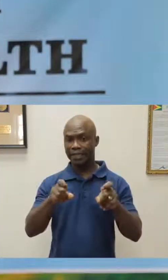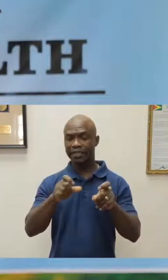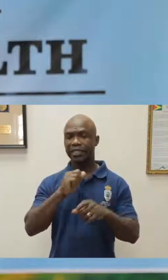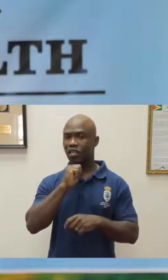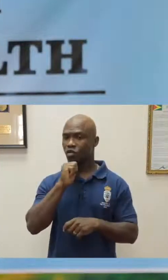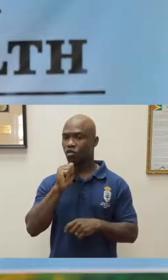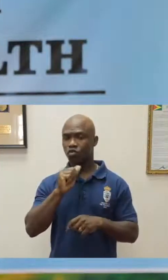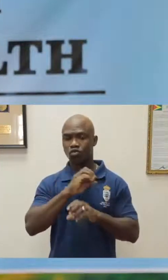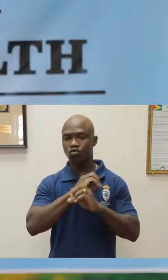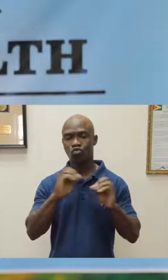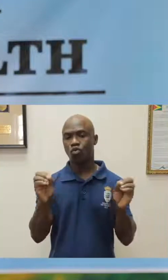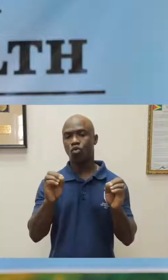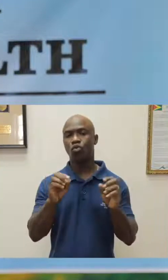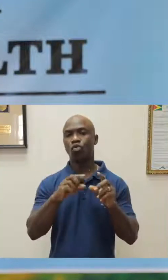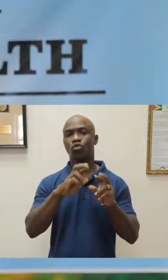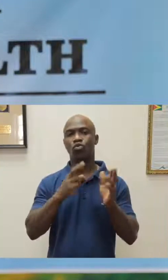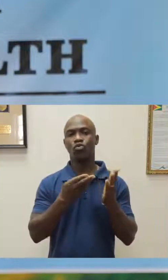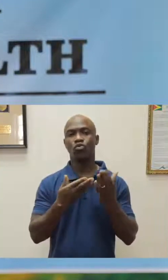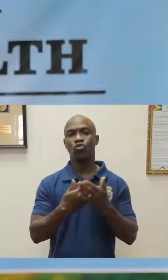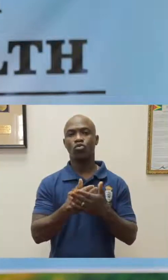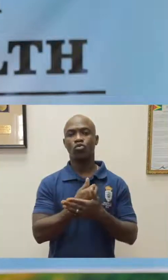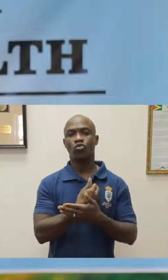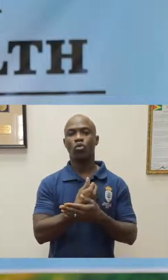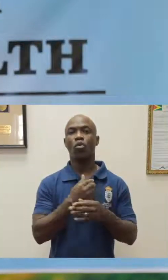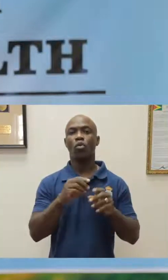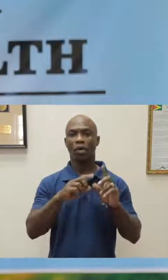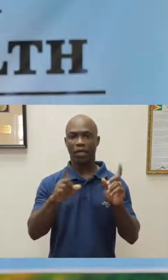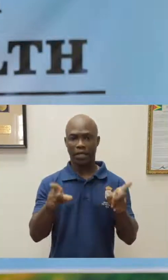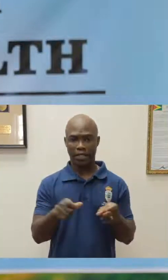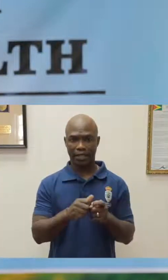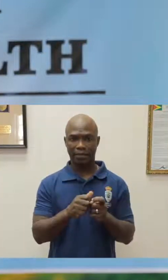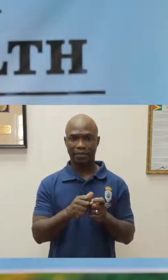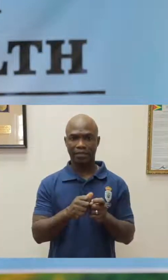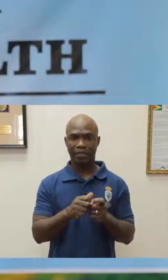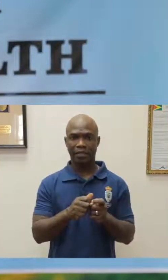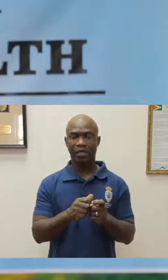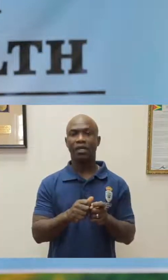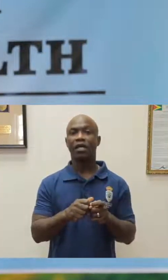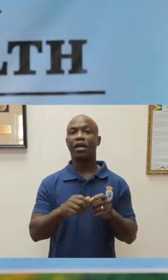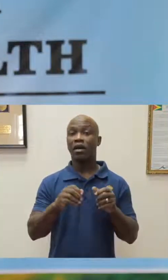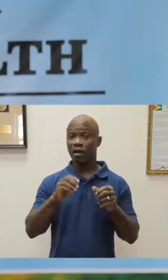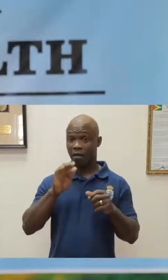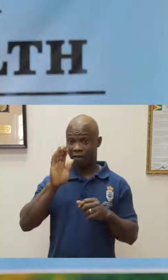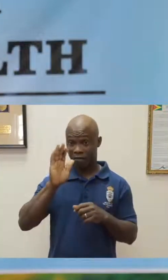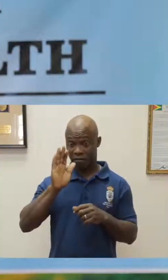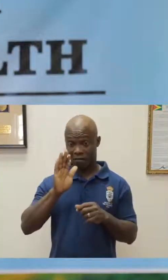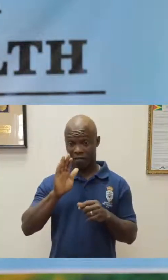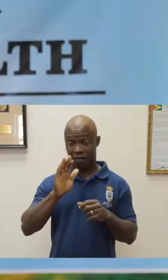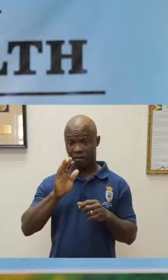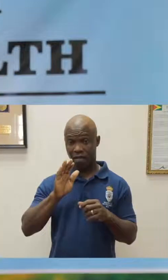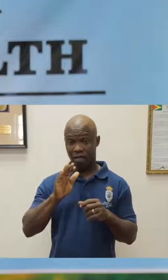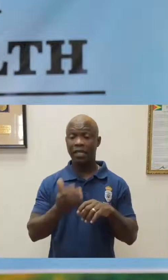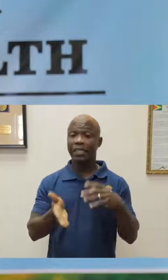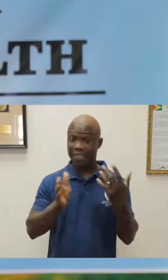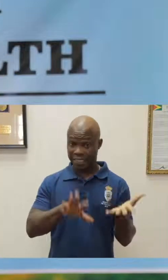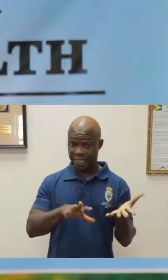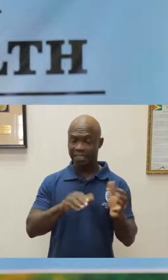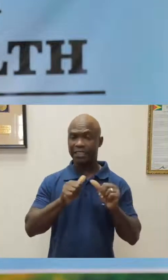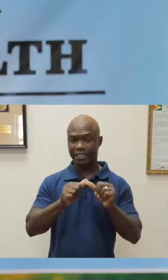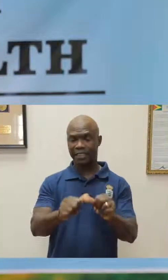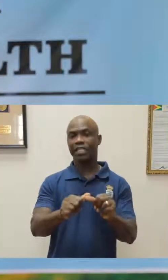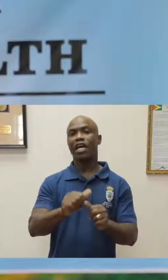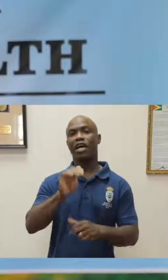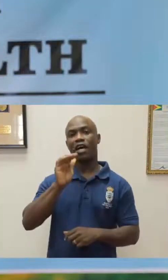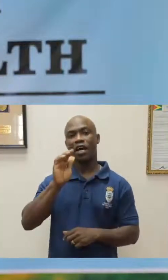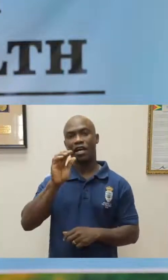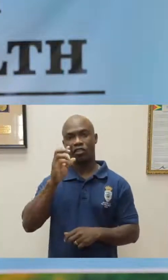are no new cases. Our COVID-19 deaths remain at 12. The number of